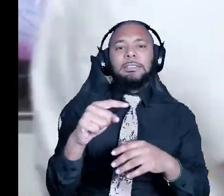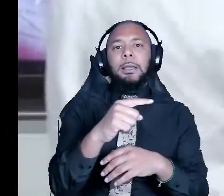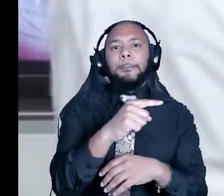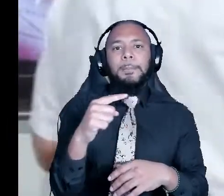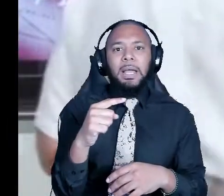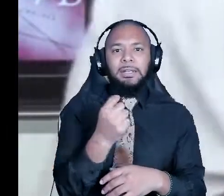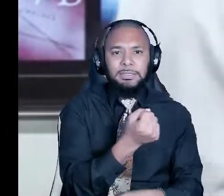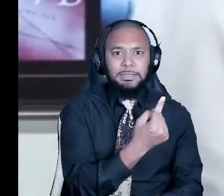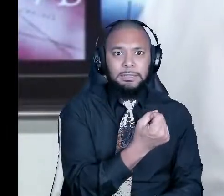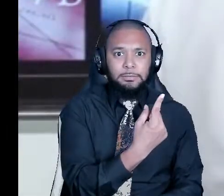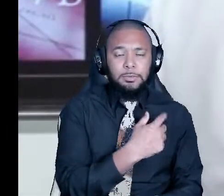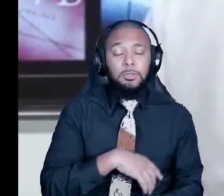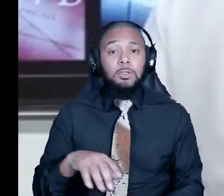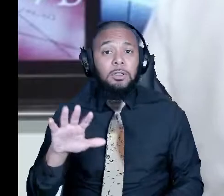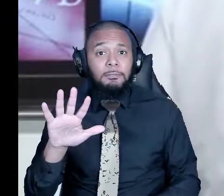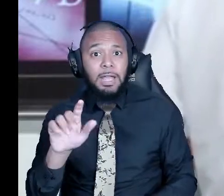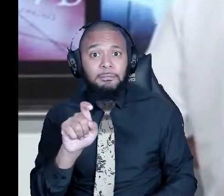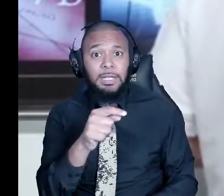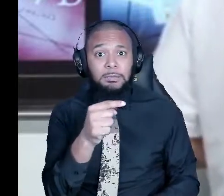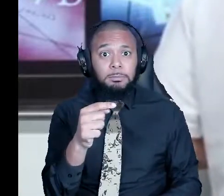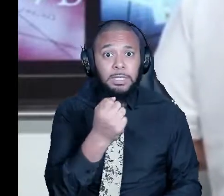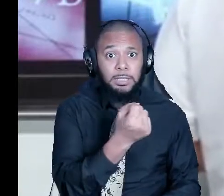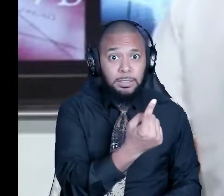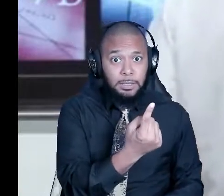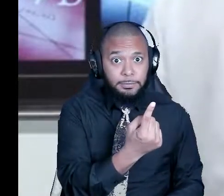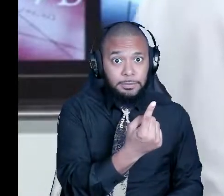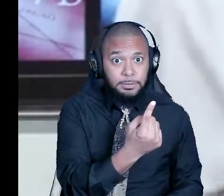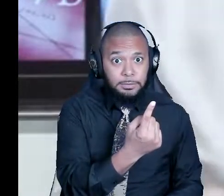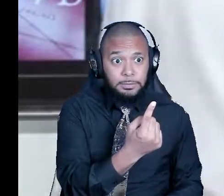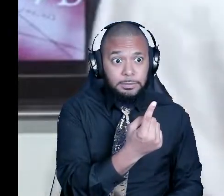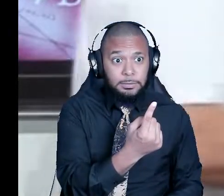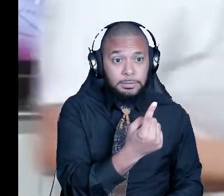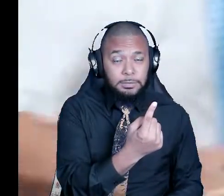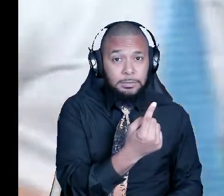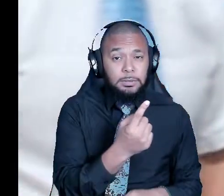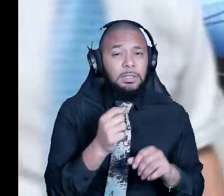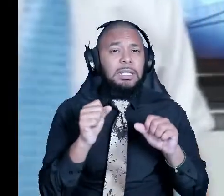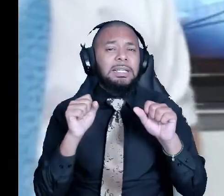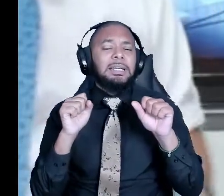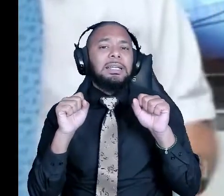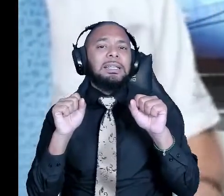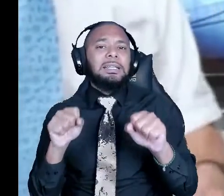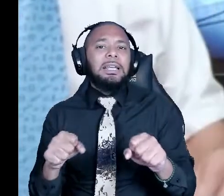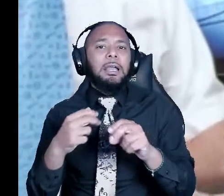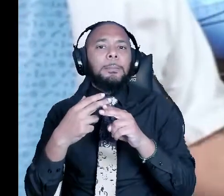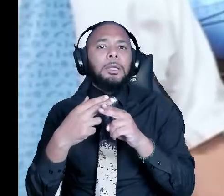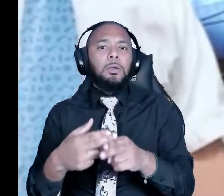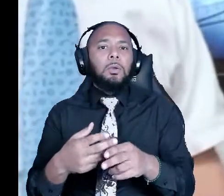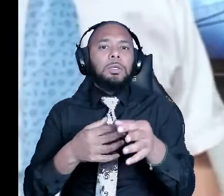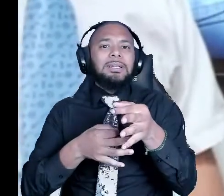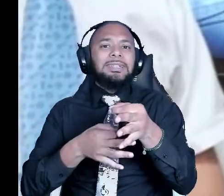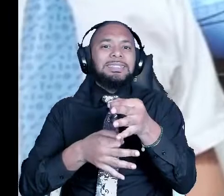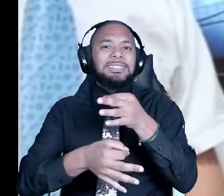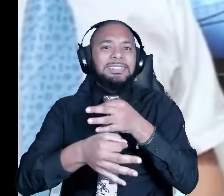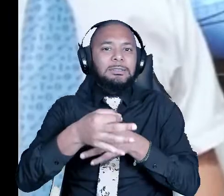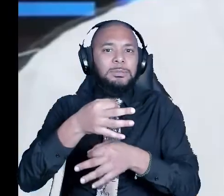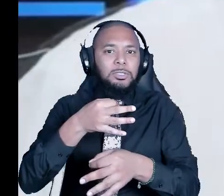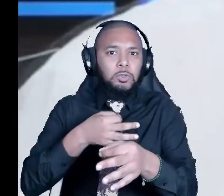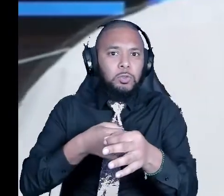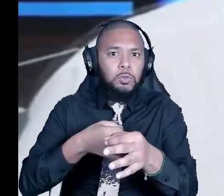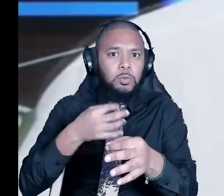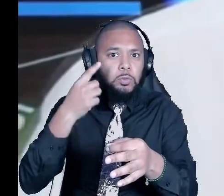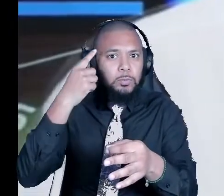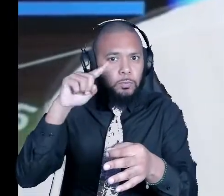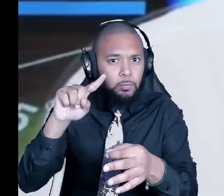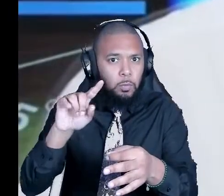So 5x minus 11 could be considered a substitute for y,